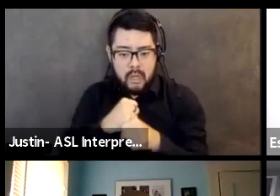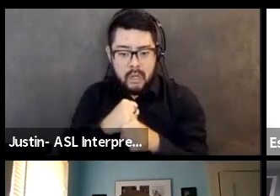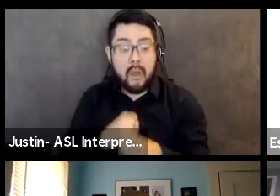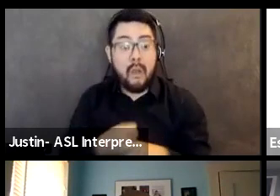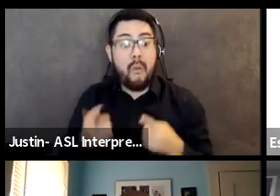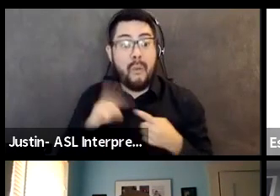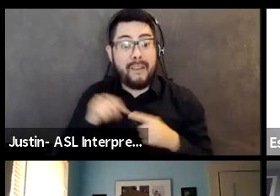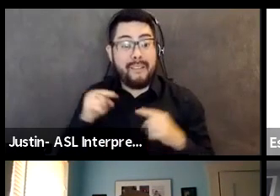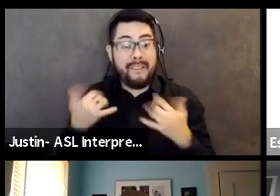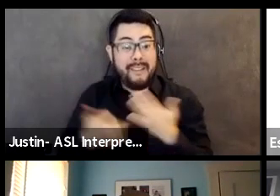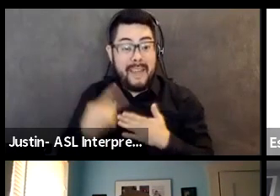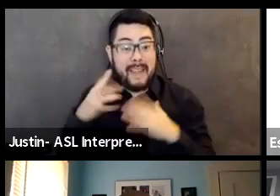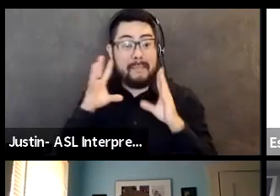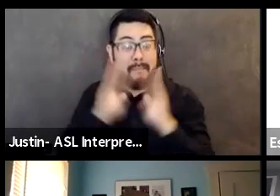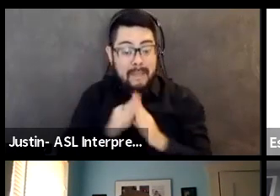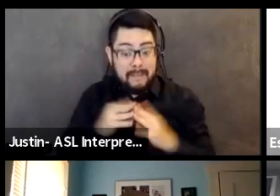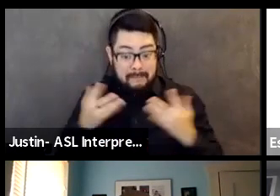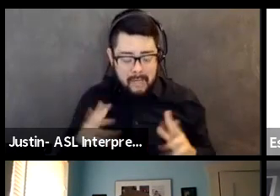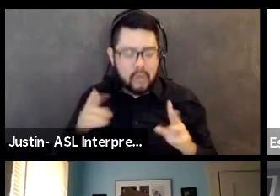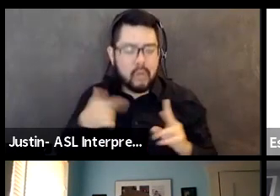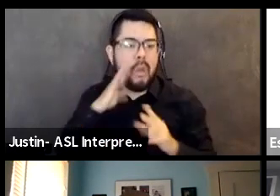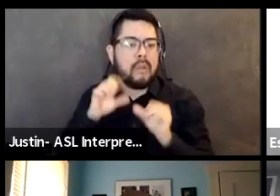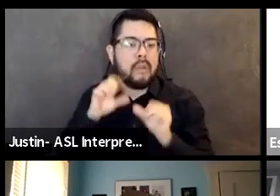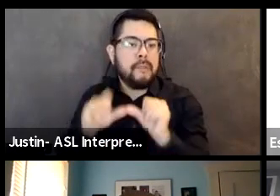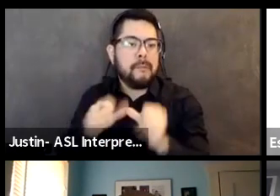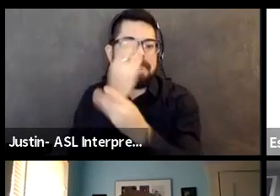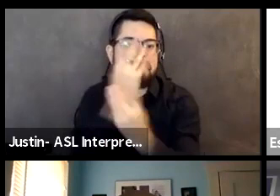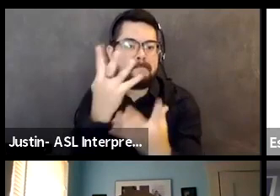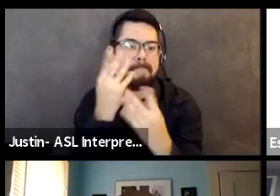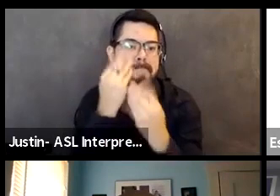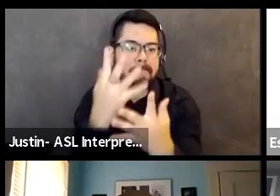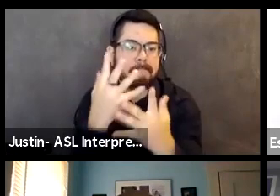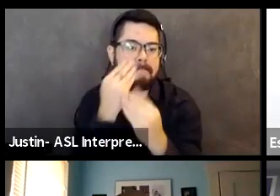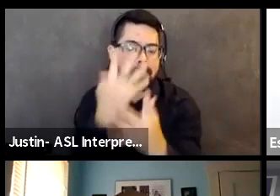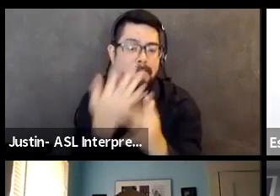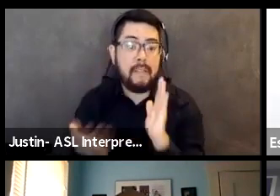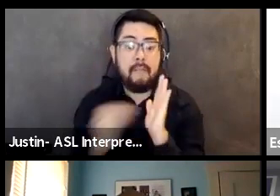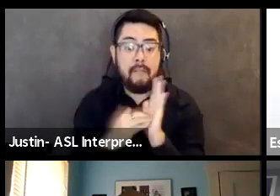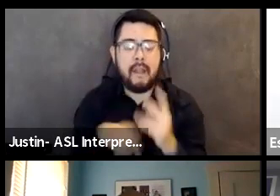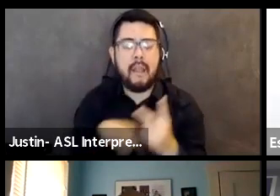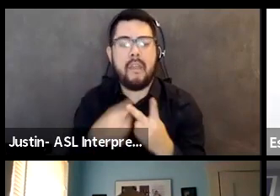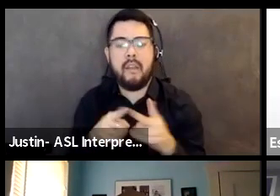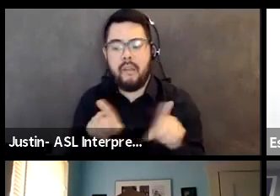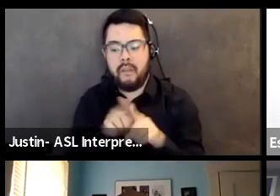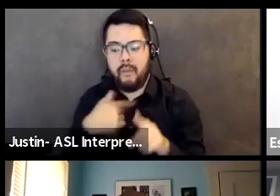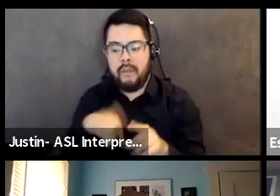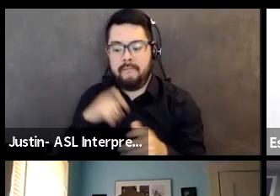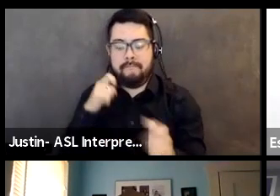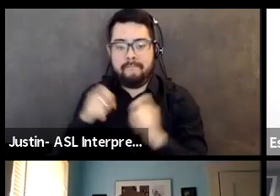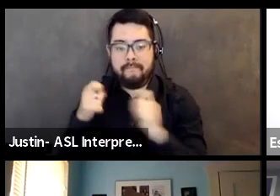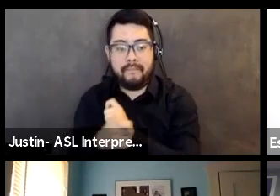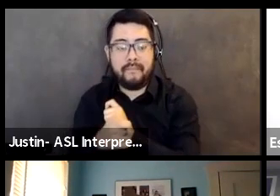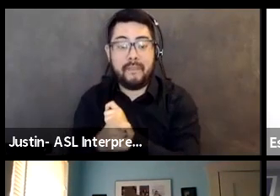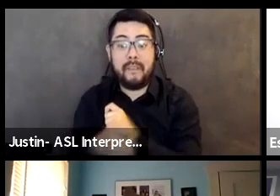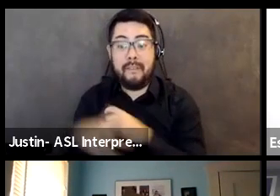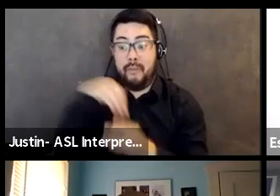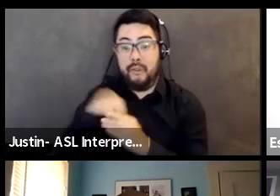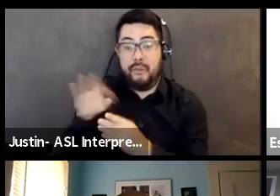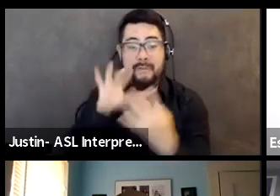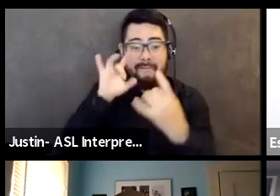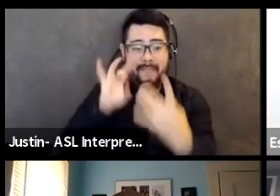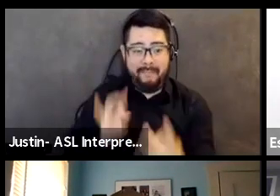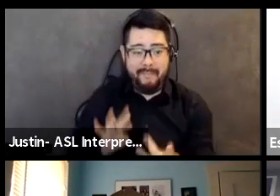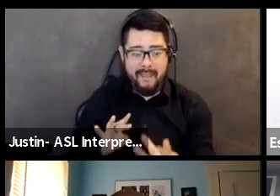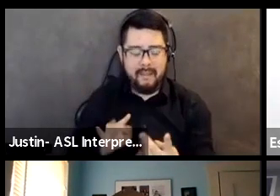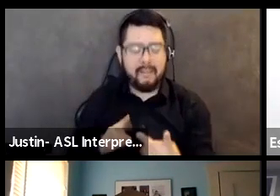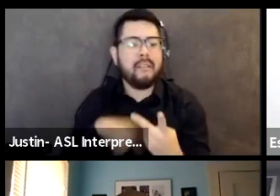today's um decision and we also uh want people to know that we've made reforms related to their feedback we've upgraded